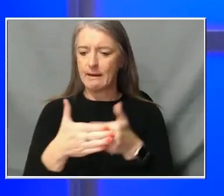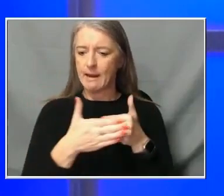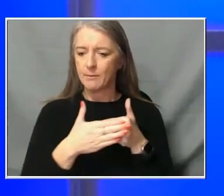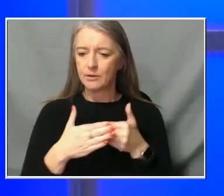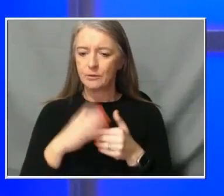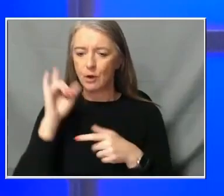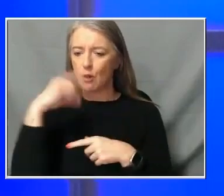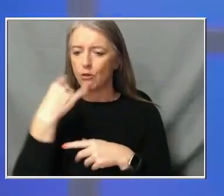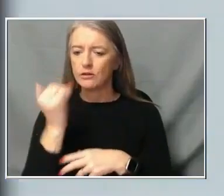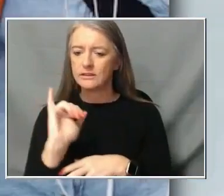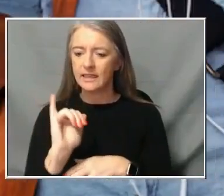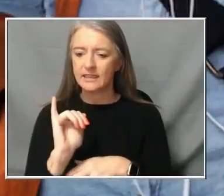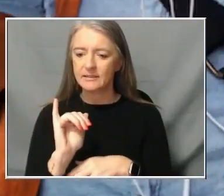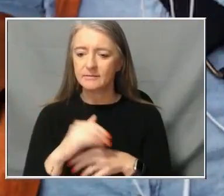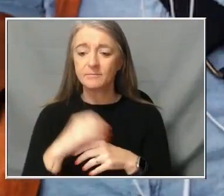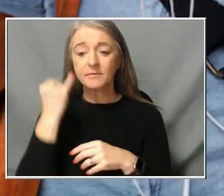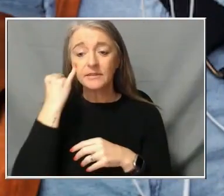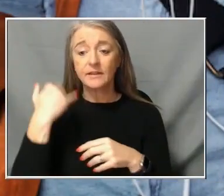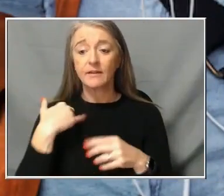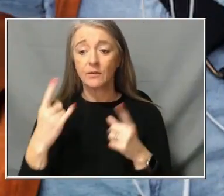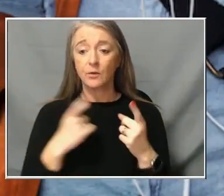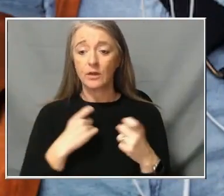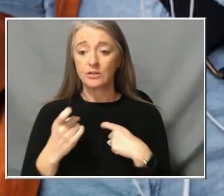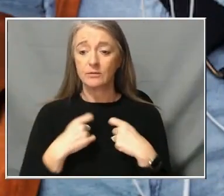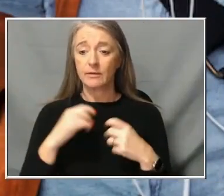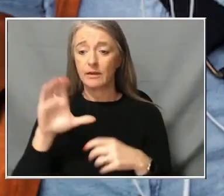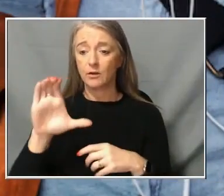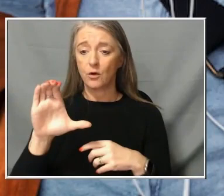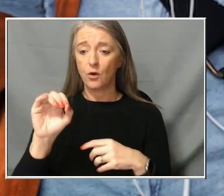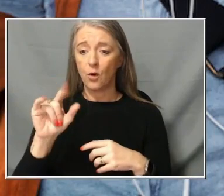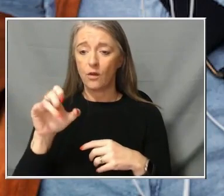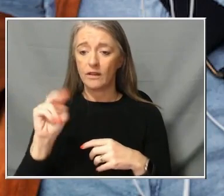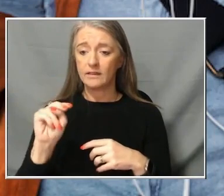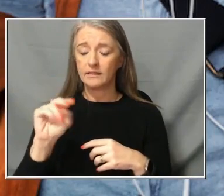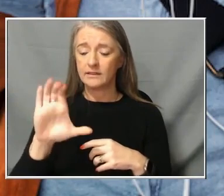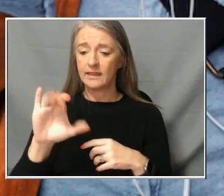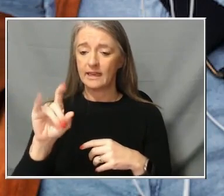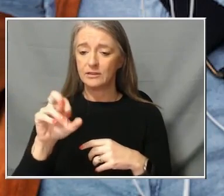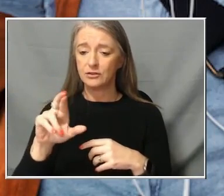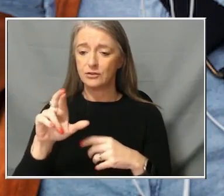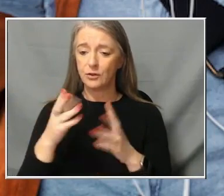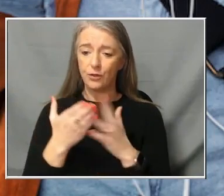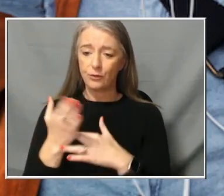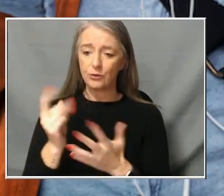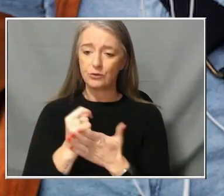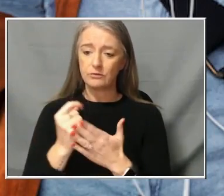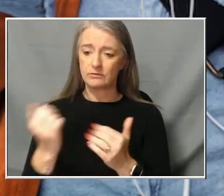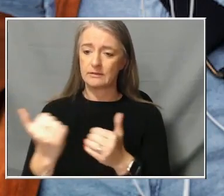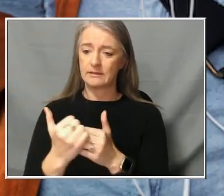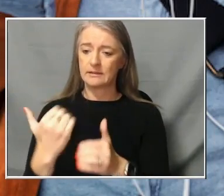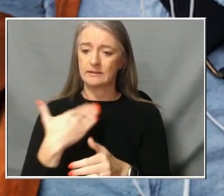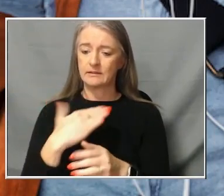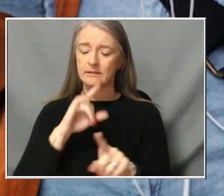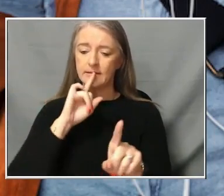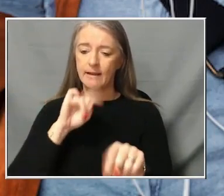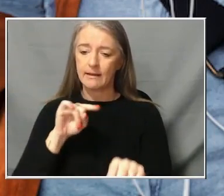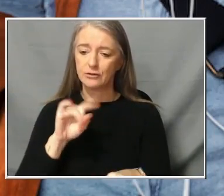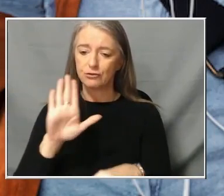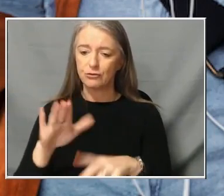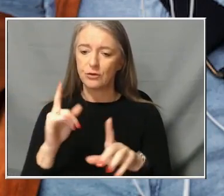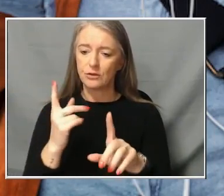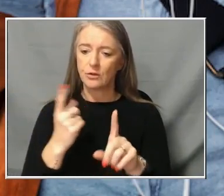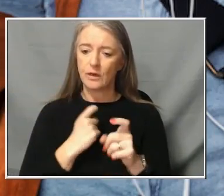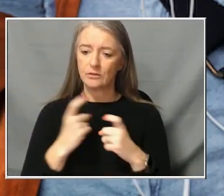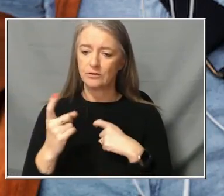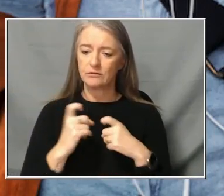looks like. If you have questions about colorectal cancer or what it's like going through treatment, send them in. We love answering your questions, and our guest today can